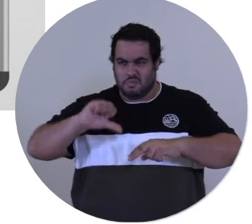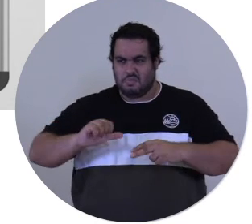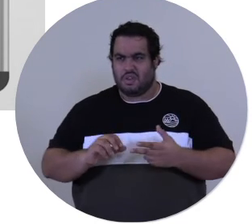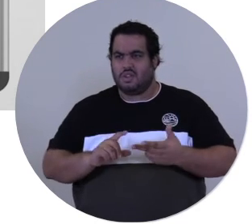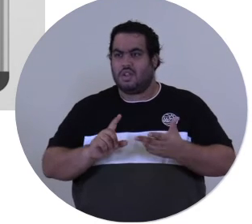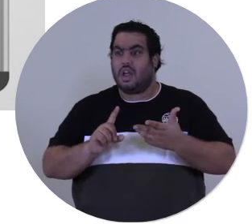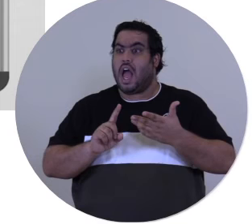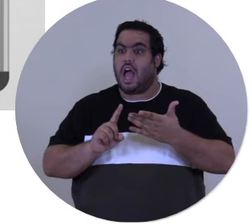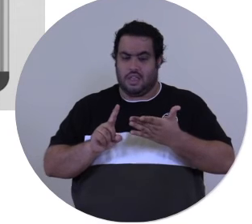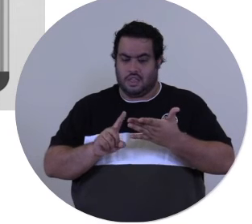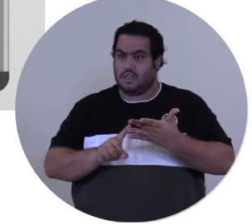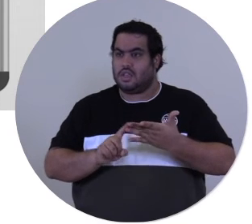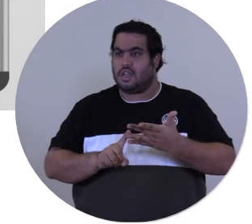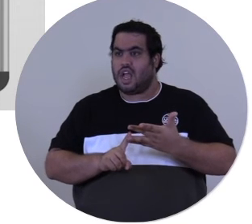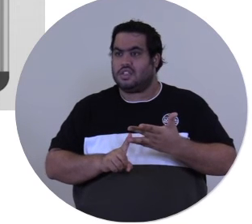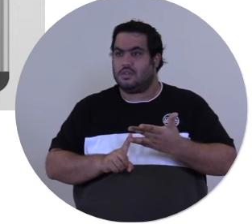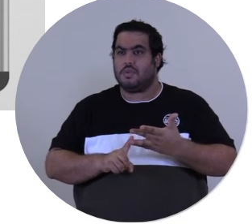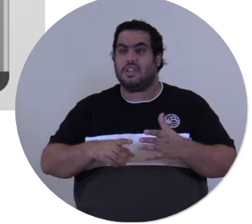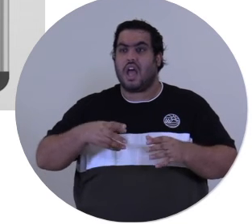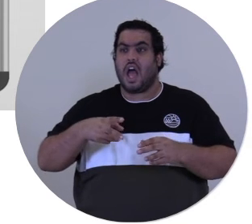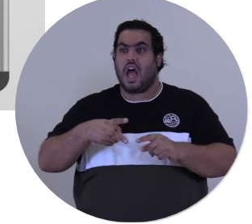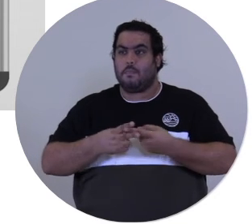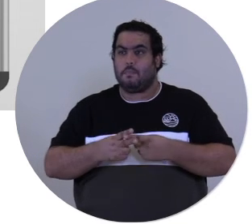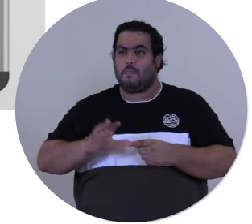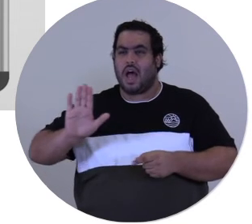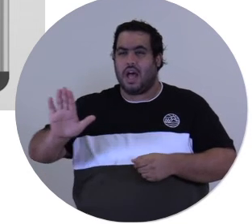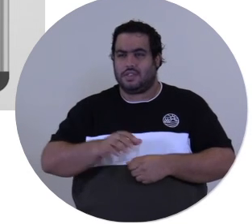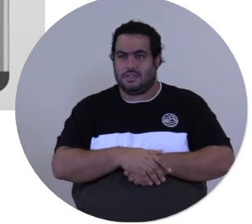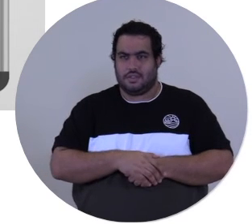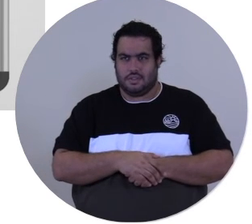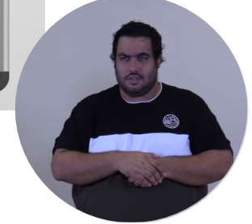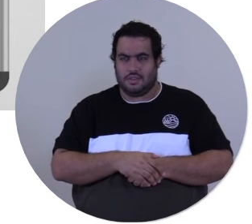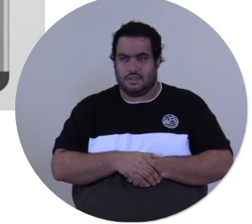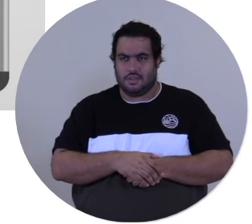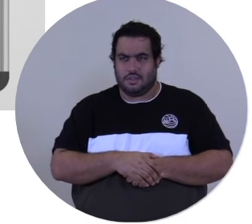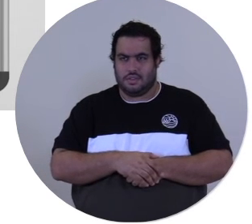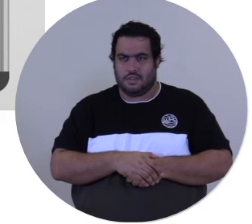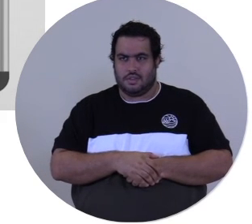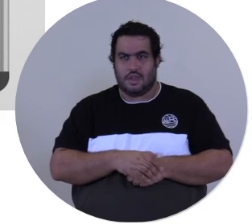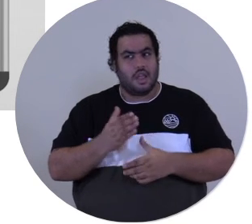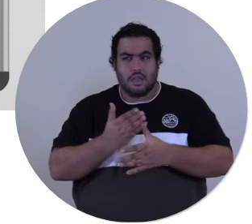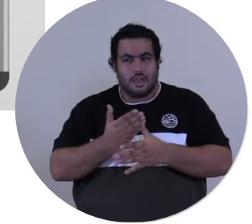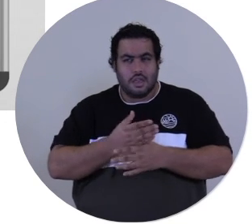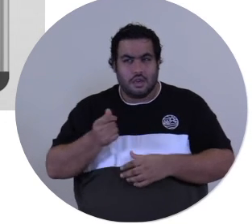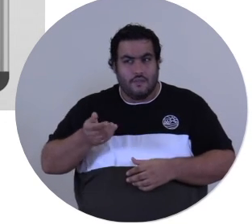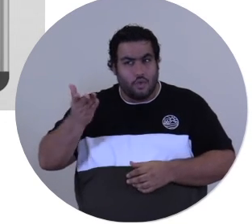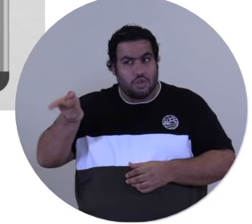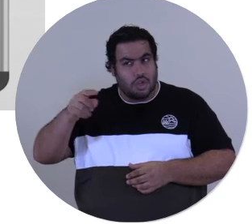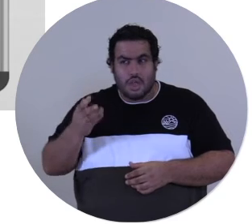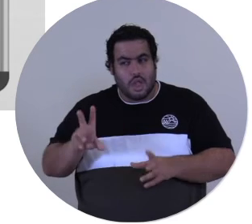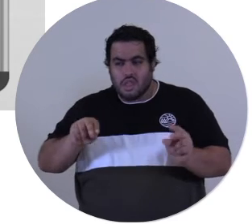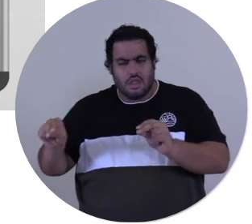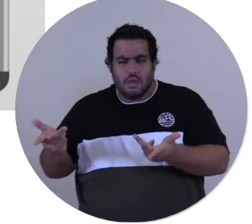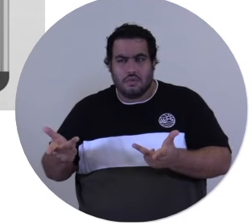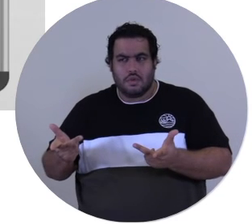ungentlemanly, custom made. Now we have a car that costs a lot more money, although it